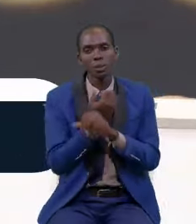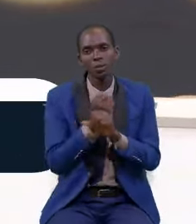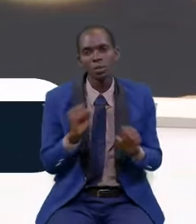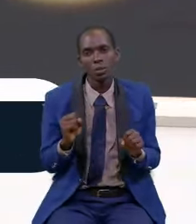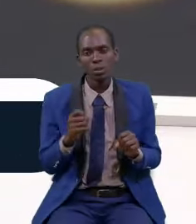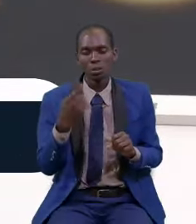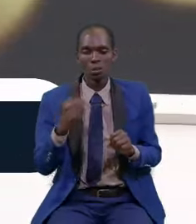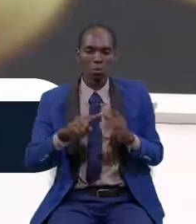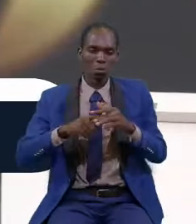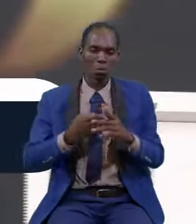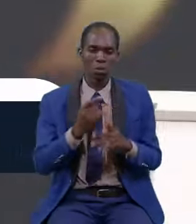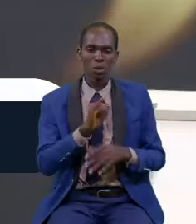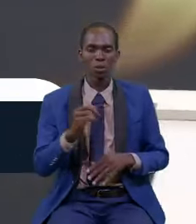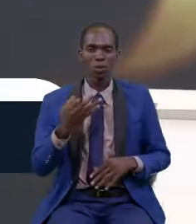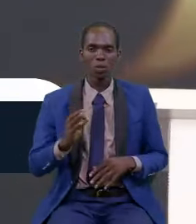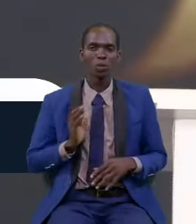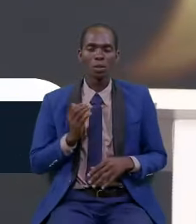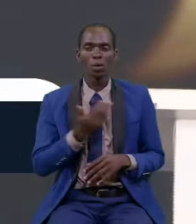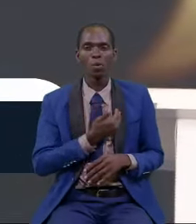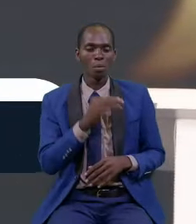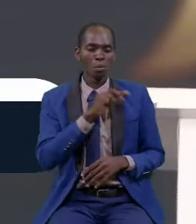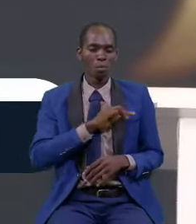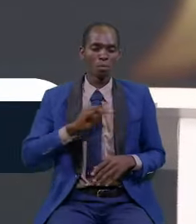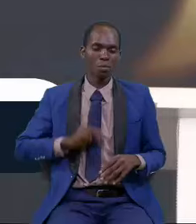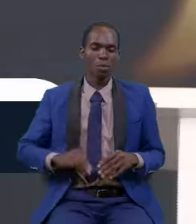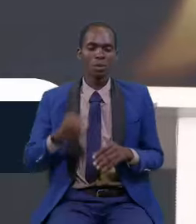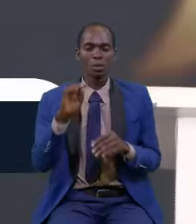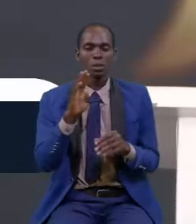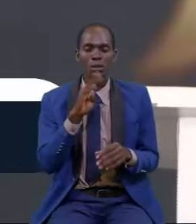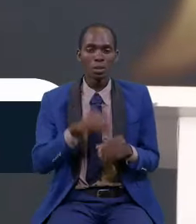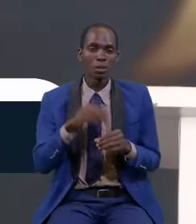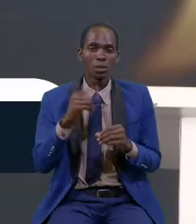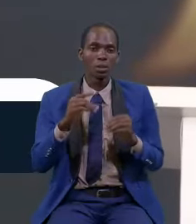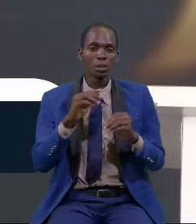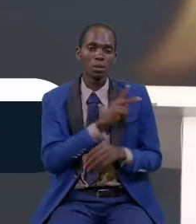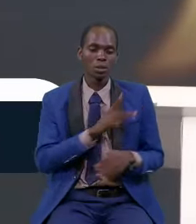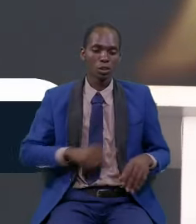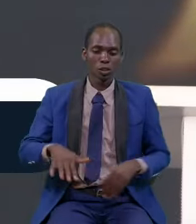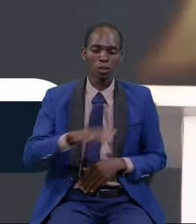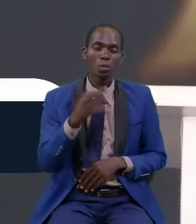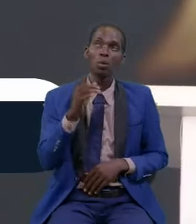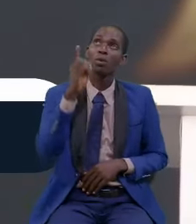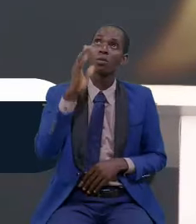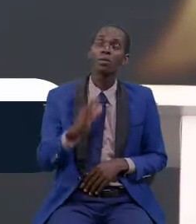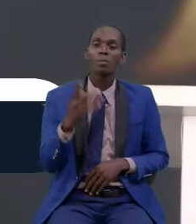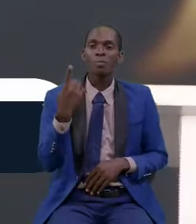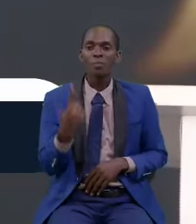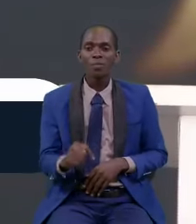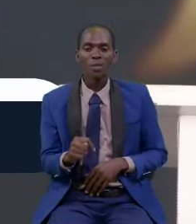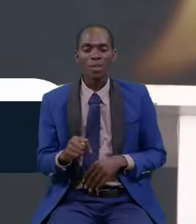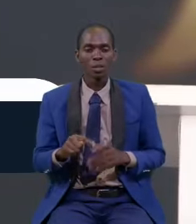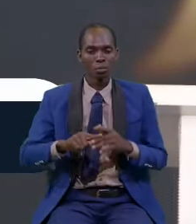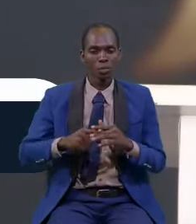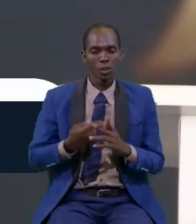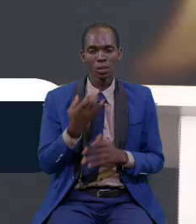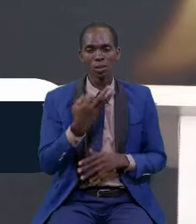of our citizenship in the kingdom of God, the foundation of our faith, the foundation